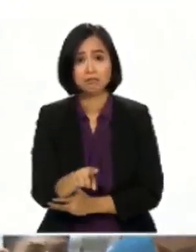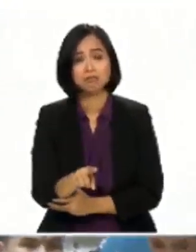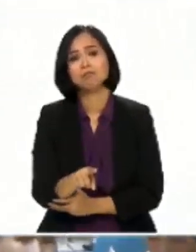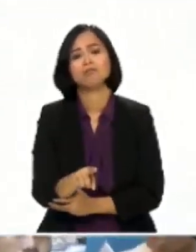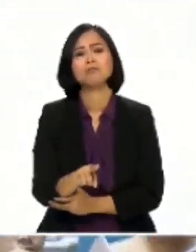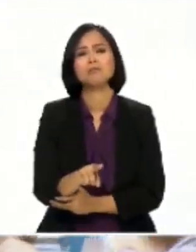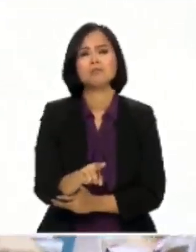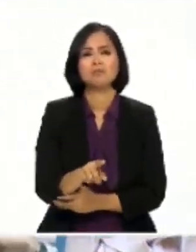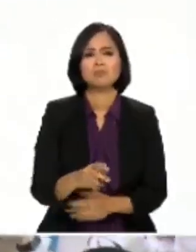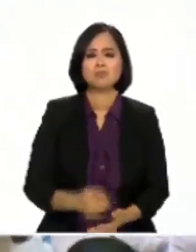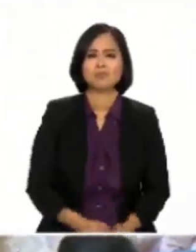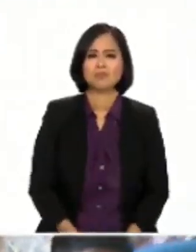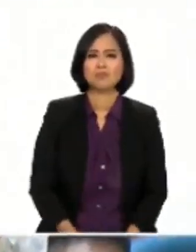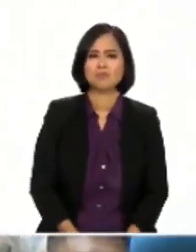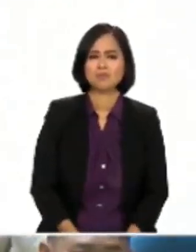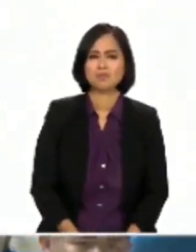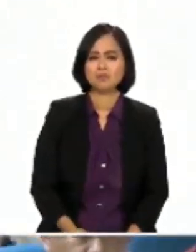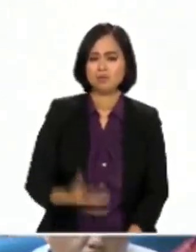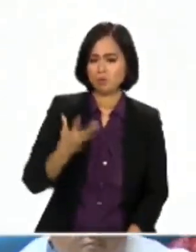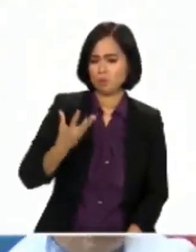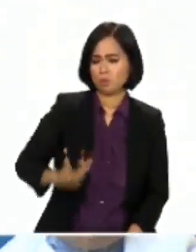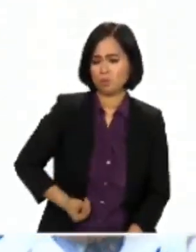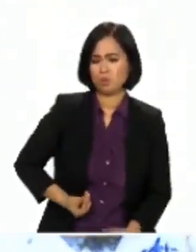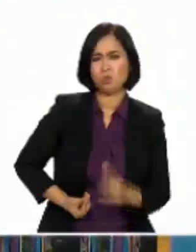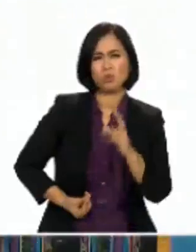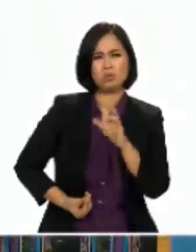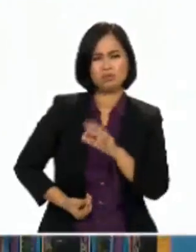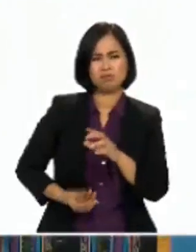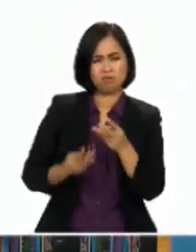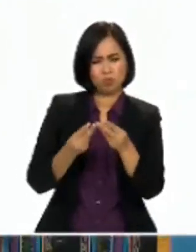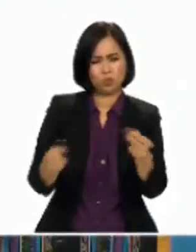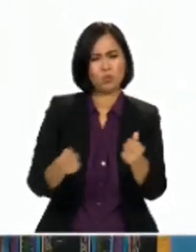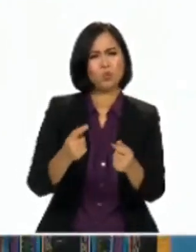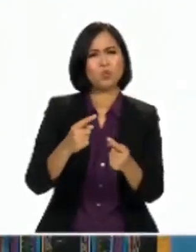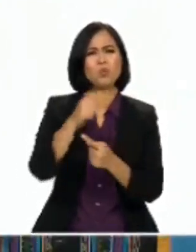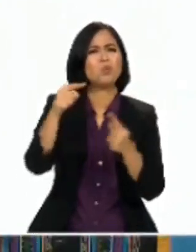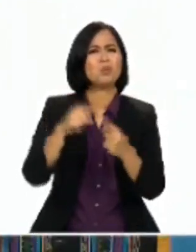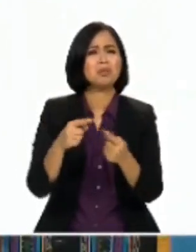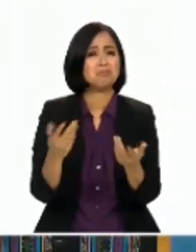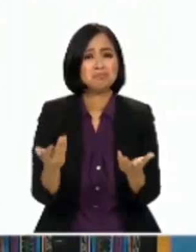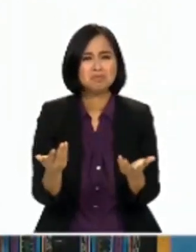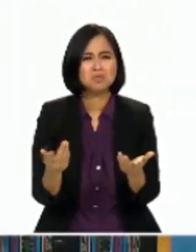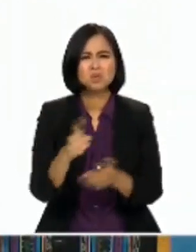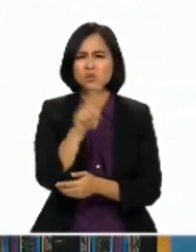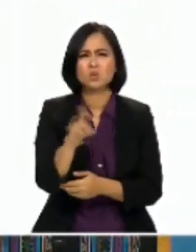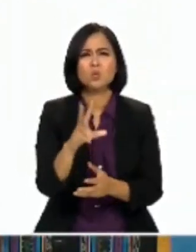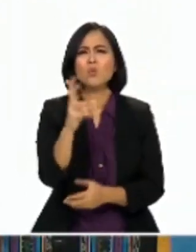when will corruption end? Kailan ba talaga ito hanggang kailan?